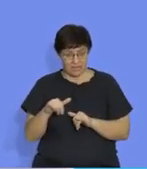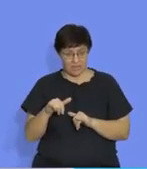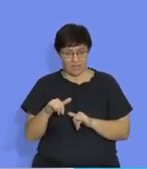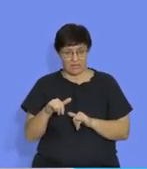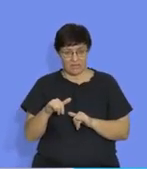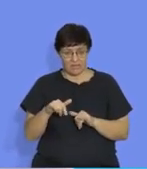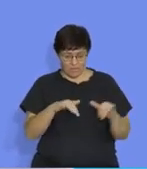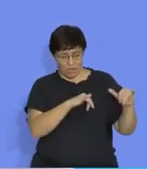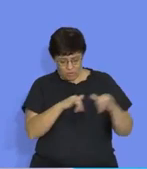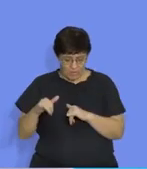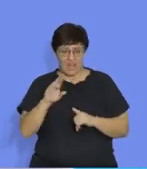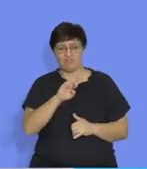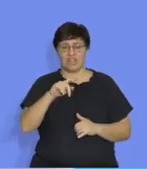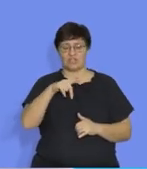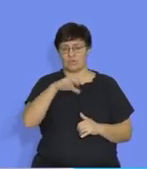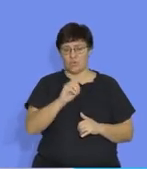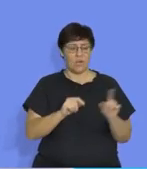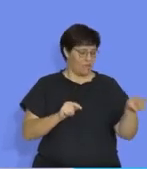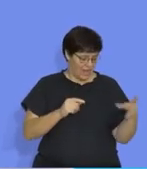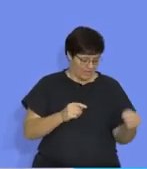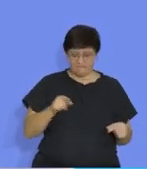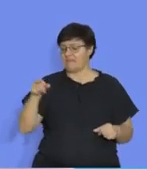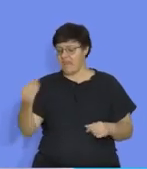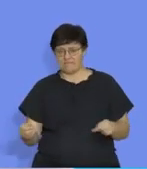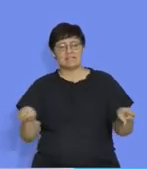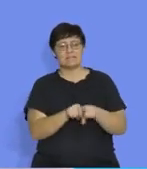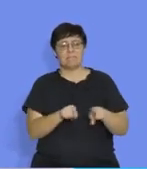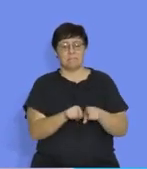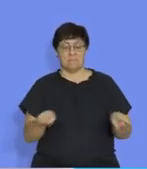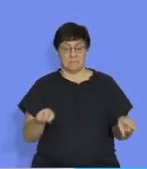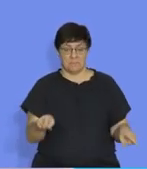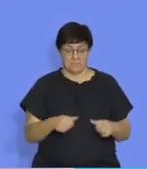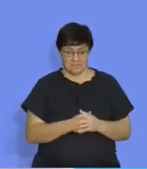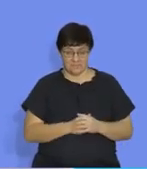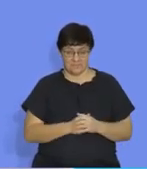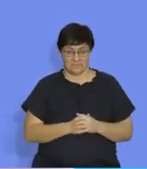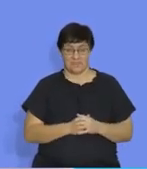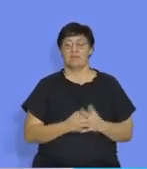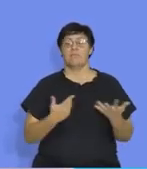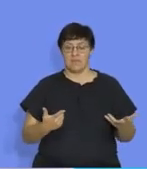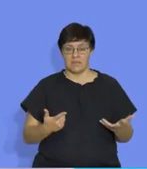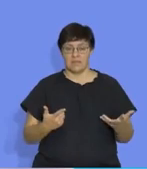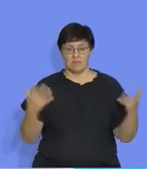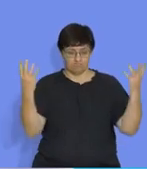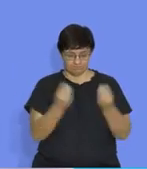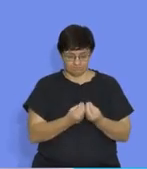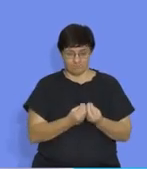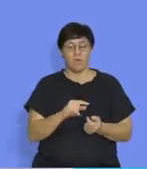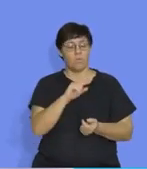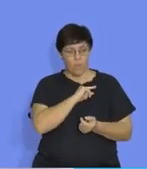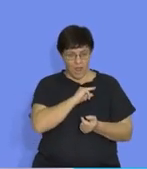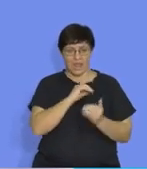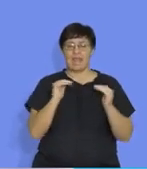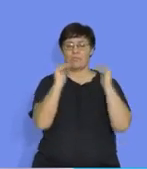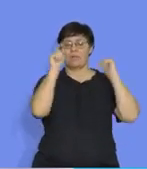the common ratio. It's called the common ratio because it's common. So that means that I can equate them because they have to